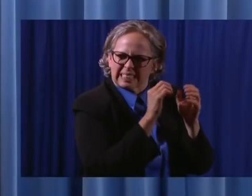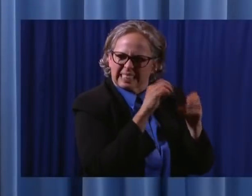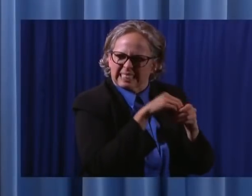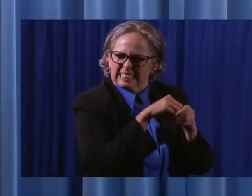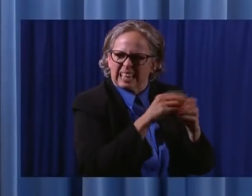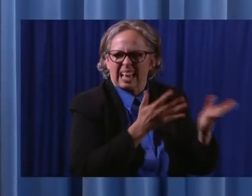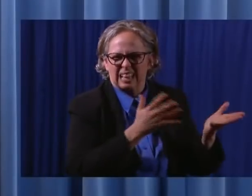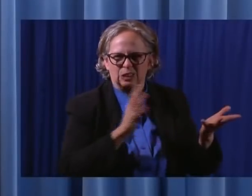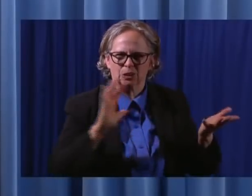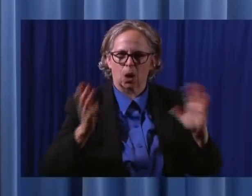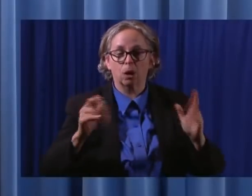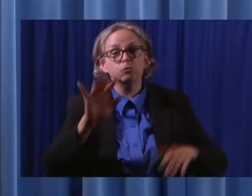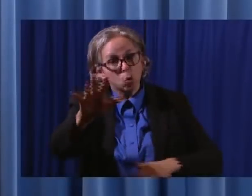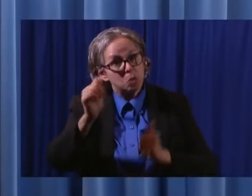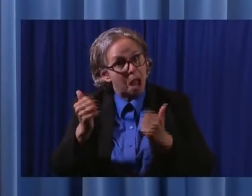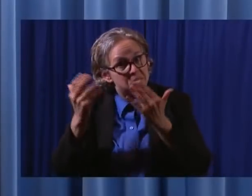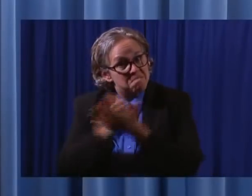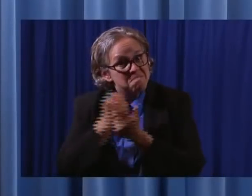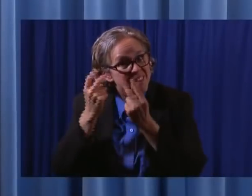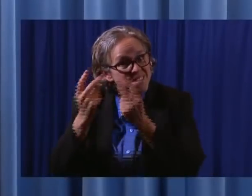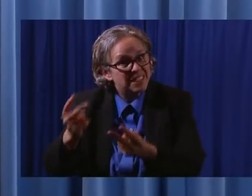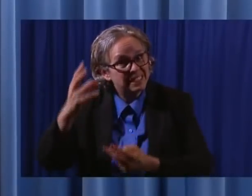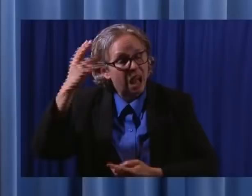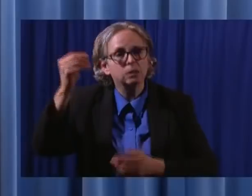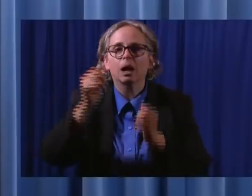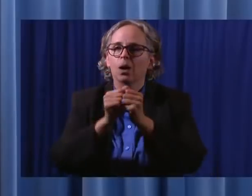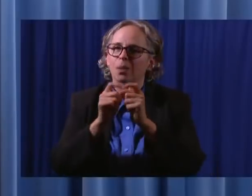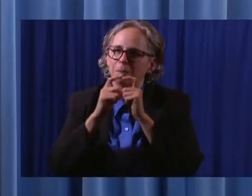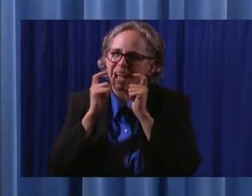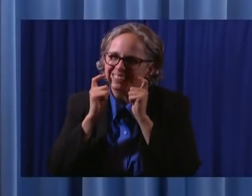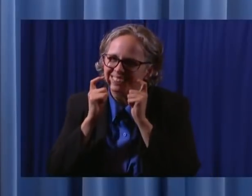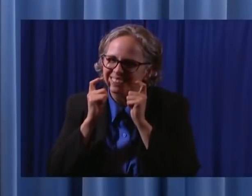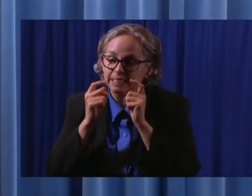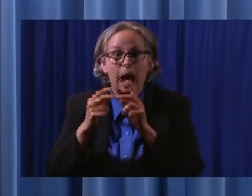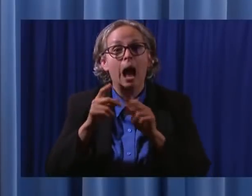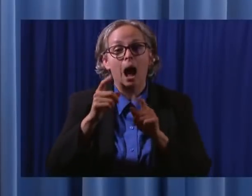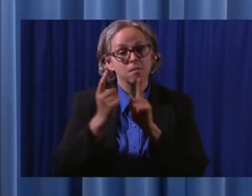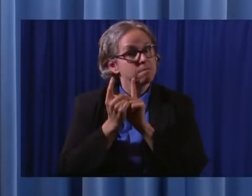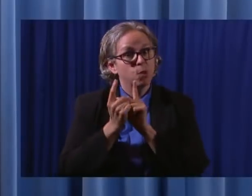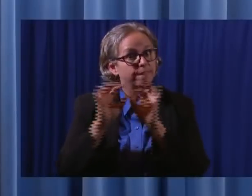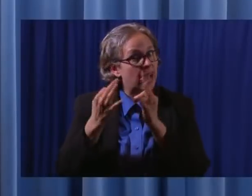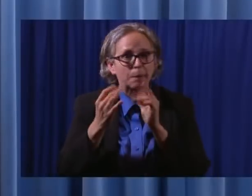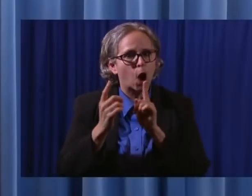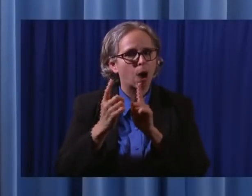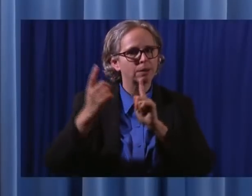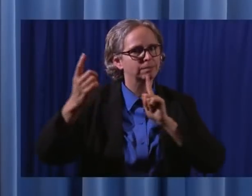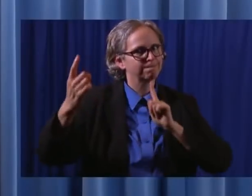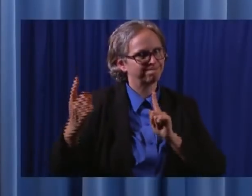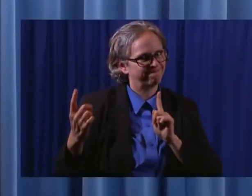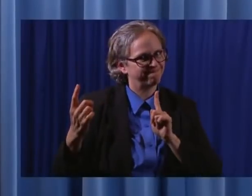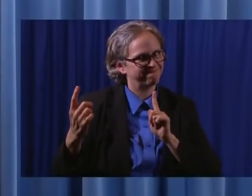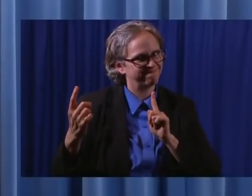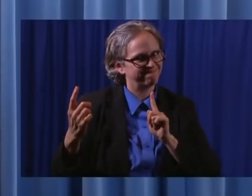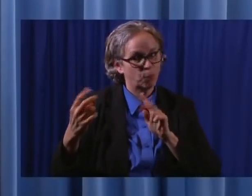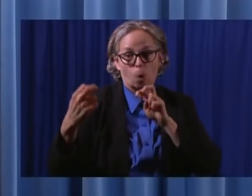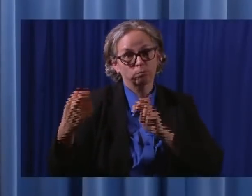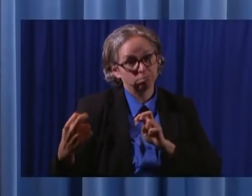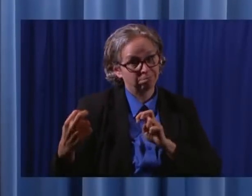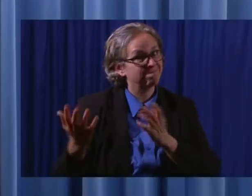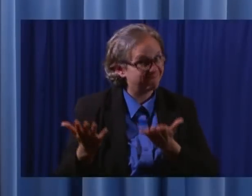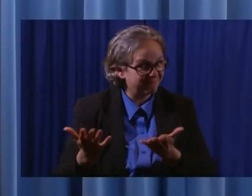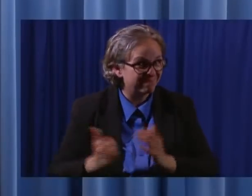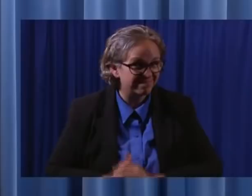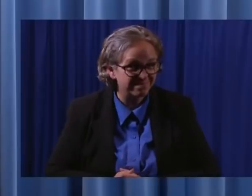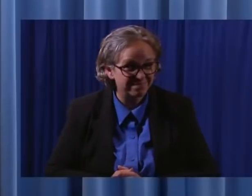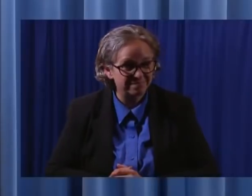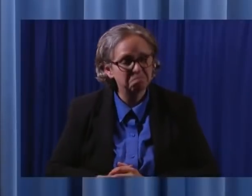believe that with the proper precautions, that this visitation, which family members tell me, and I